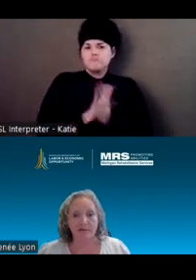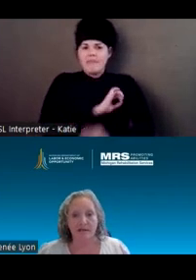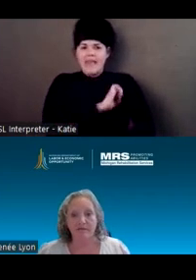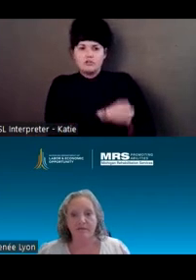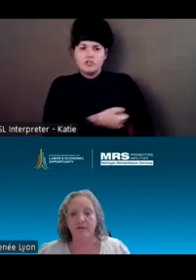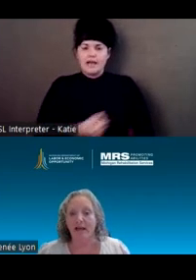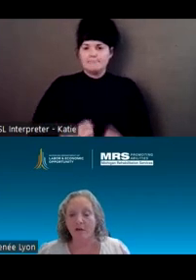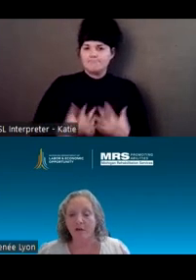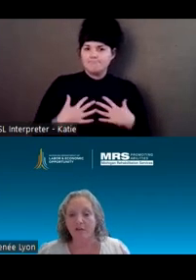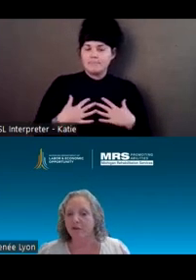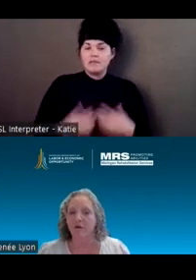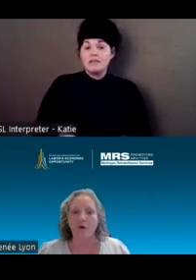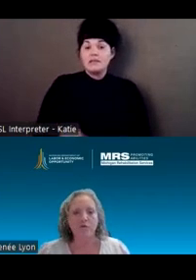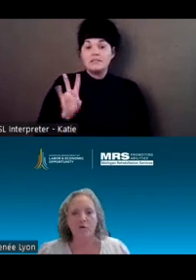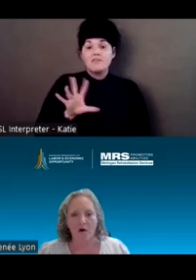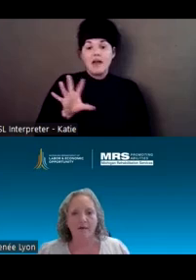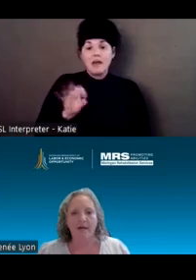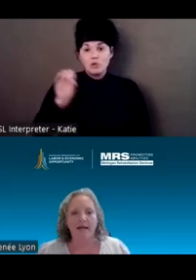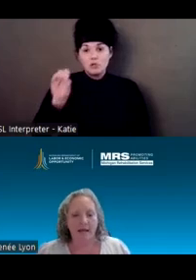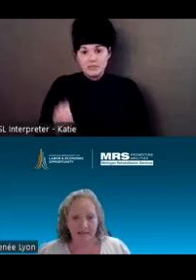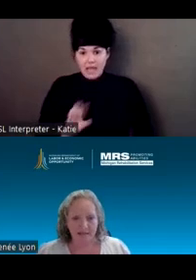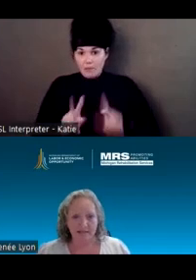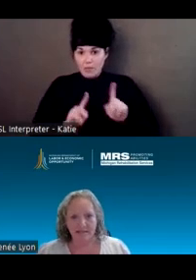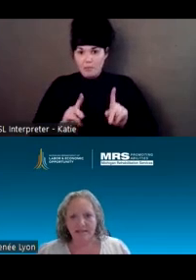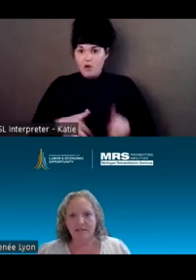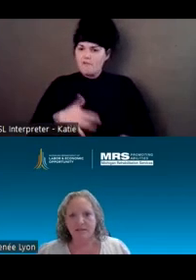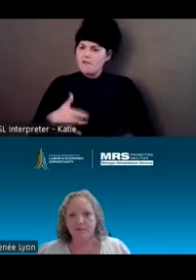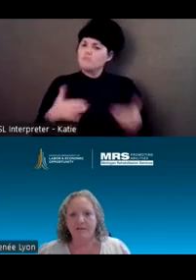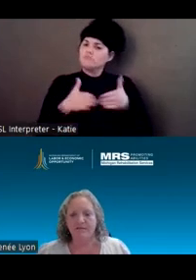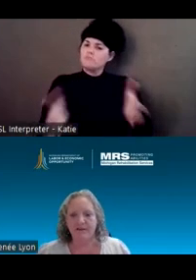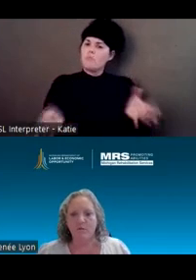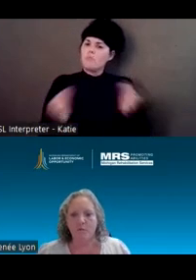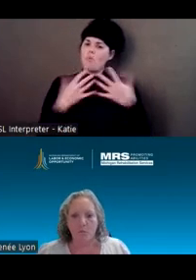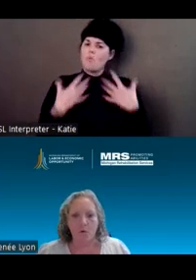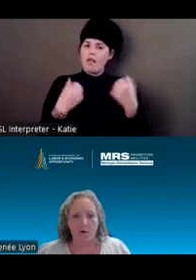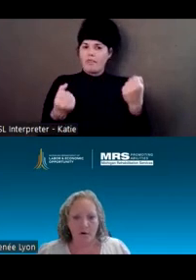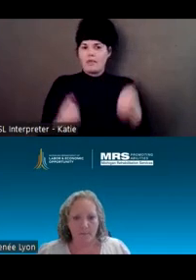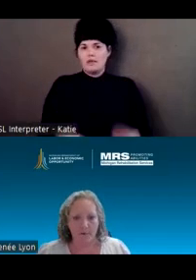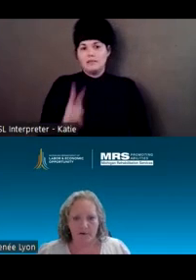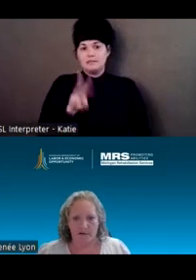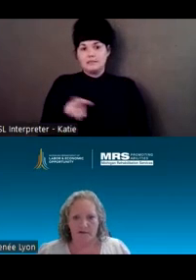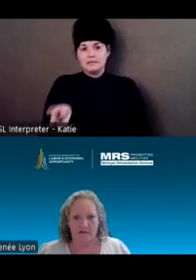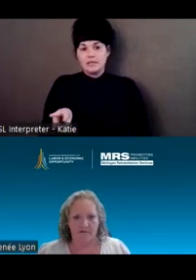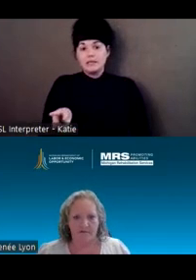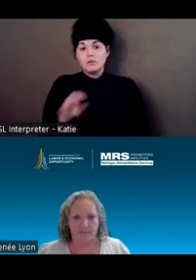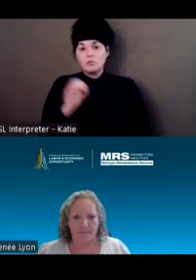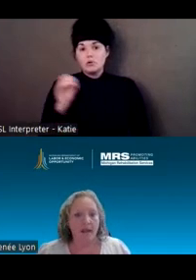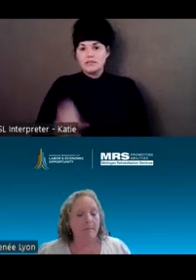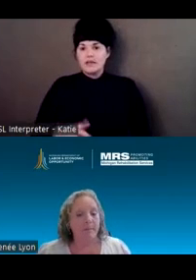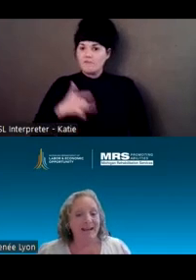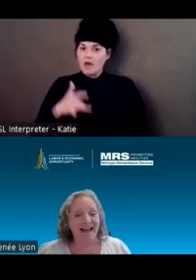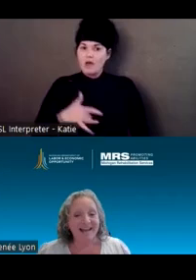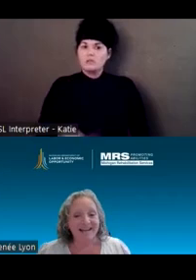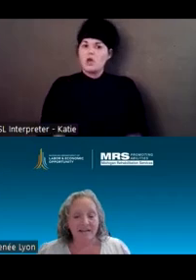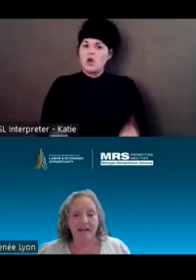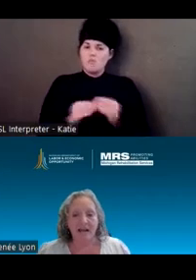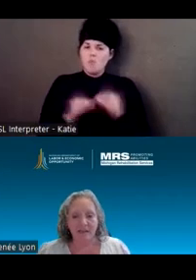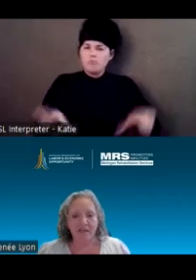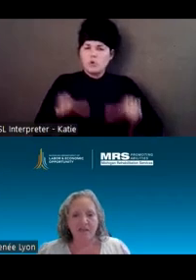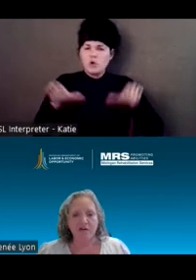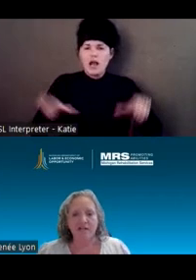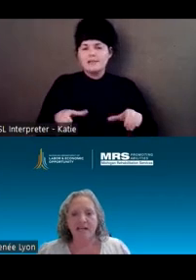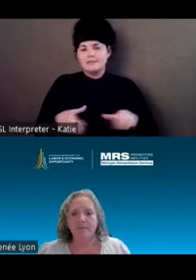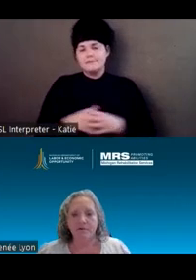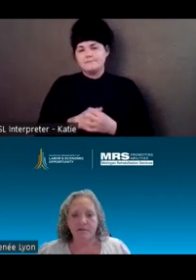75% felt healthier overall, and 66% felt more productive. Beyond